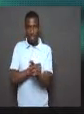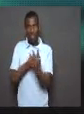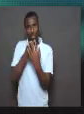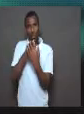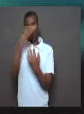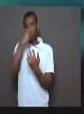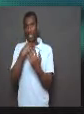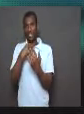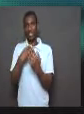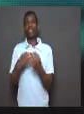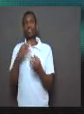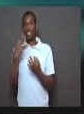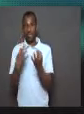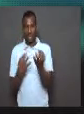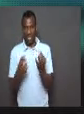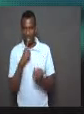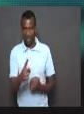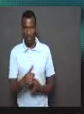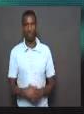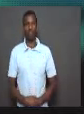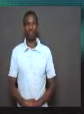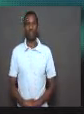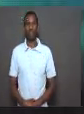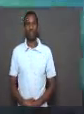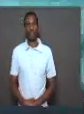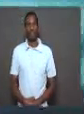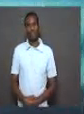kinetic energy through heating.